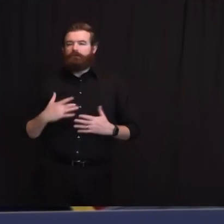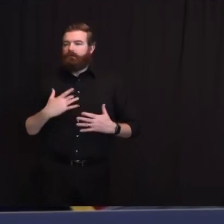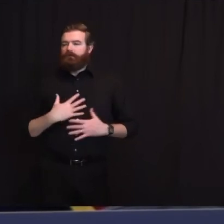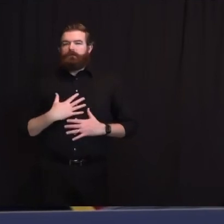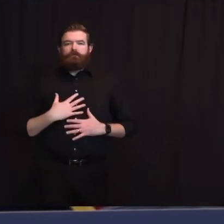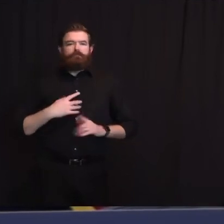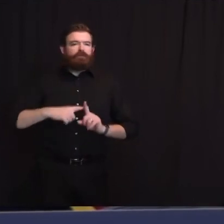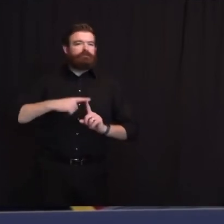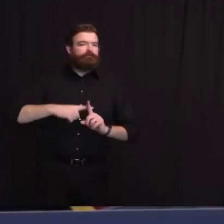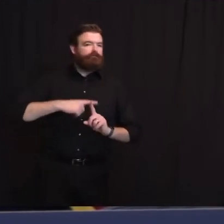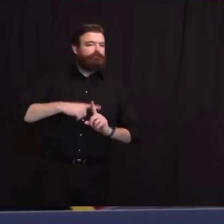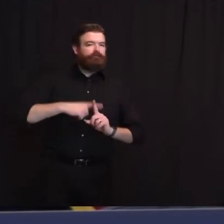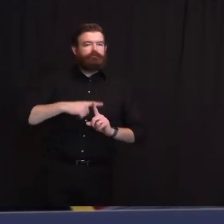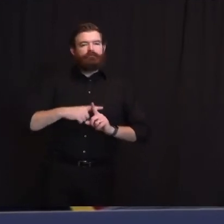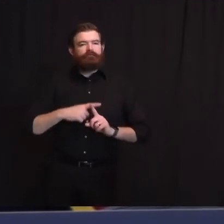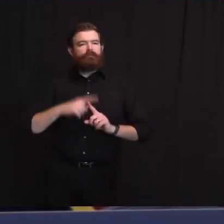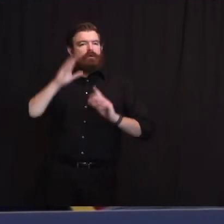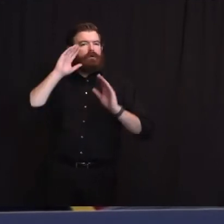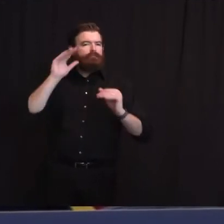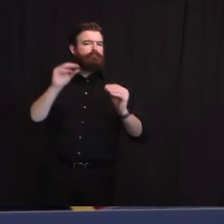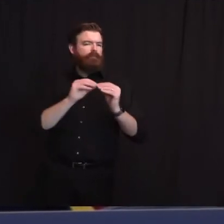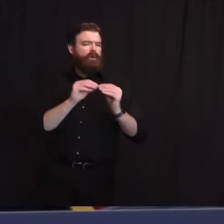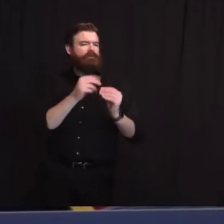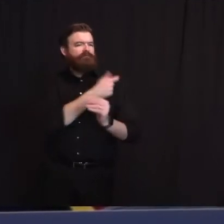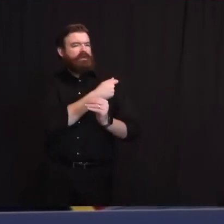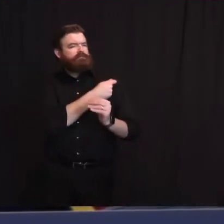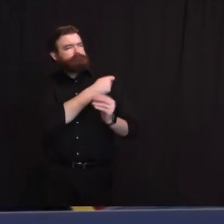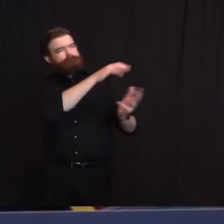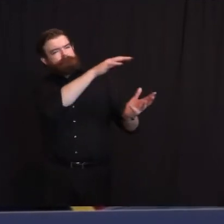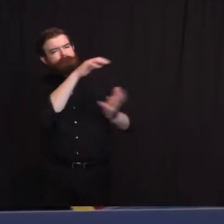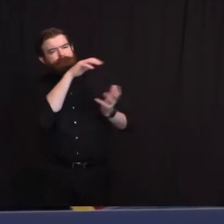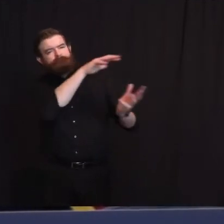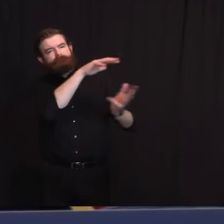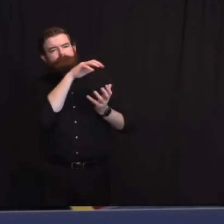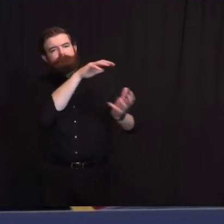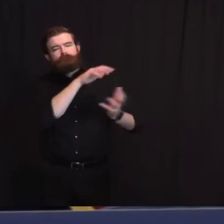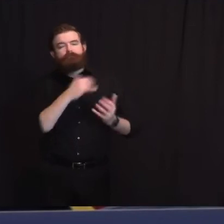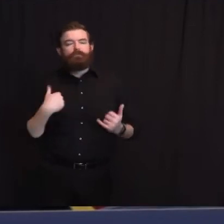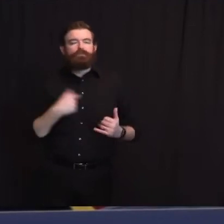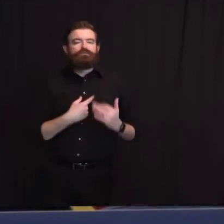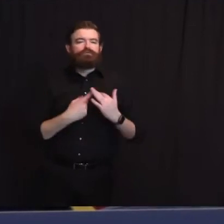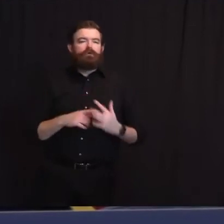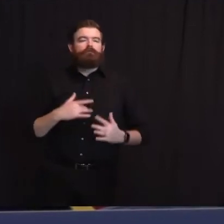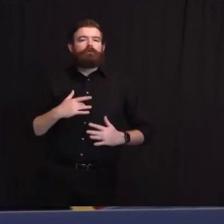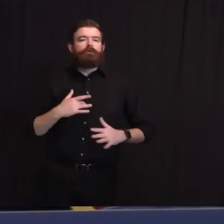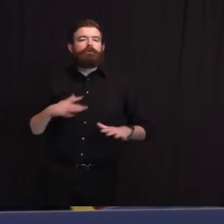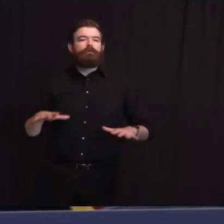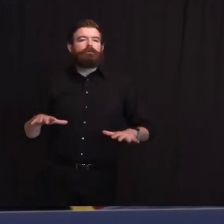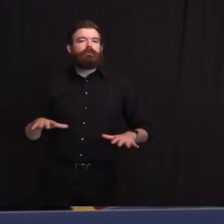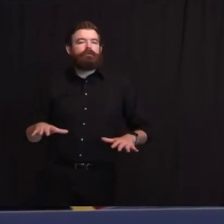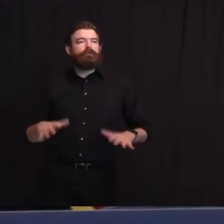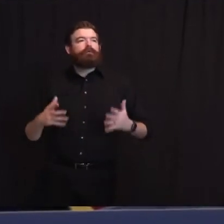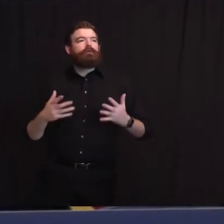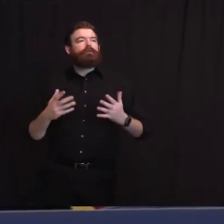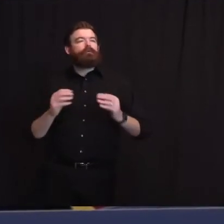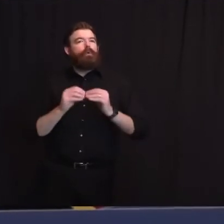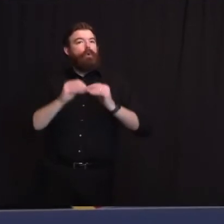more vaccines on the way, just a sense of relief and hope, which I thought it was good to walk away with